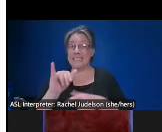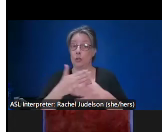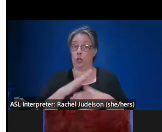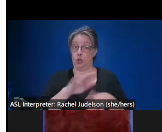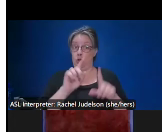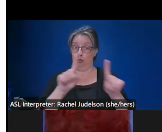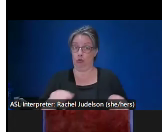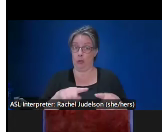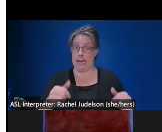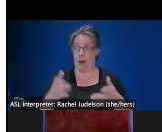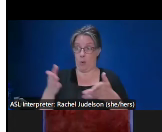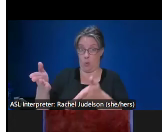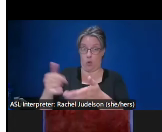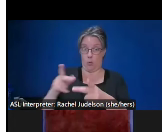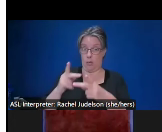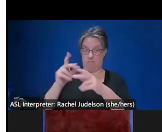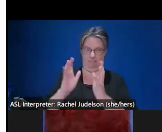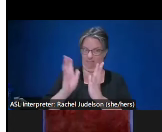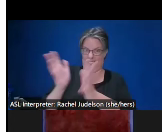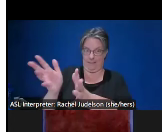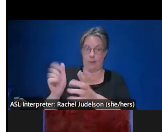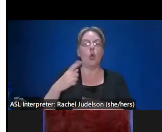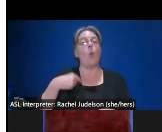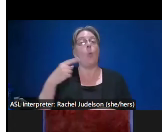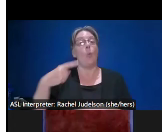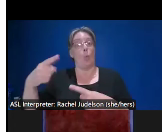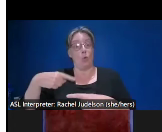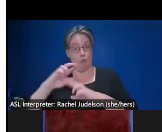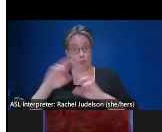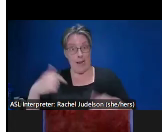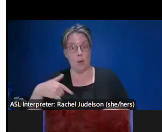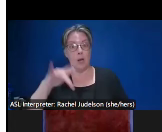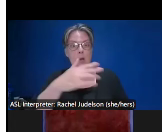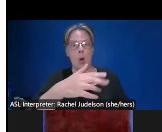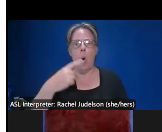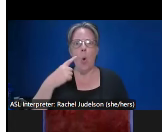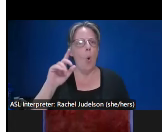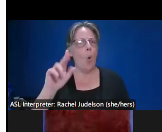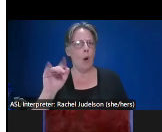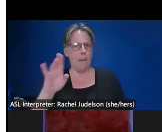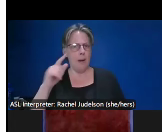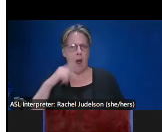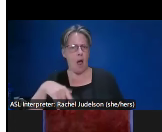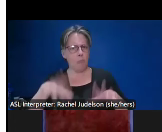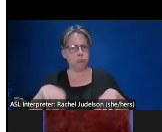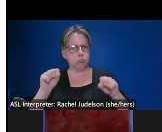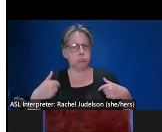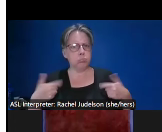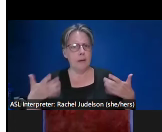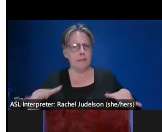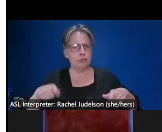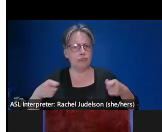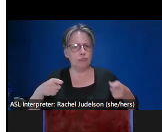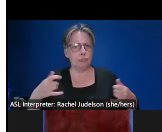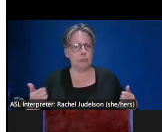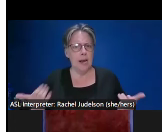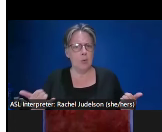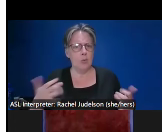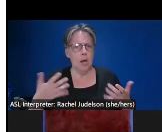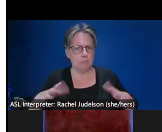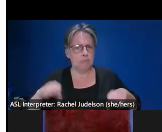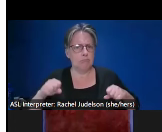and so we just let her know to advance the slides. Oh, actually, I think I've taken over as so I think I've got control of them now. Yeah.